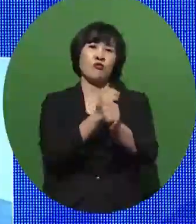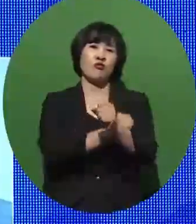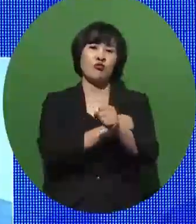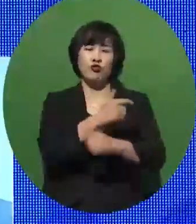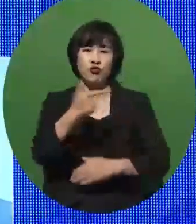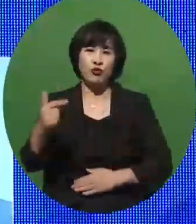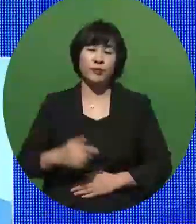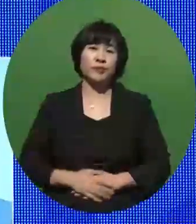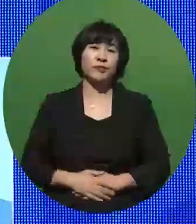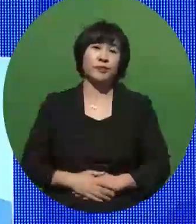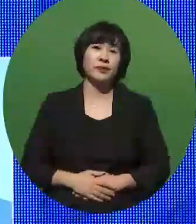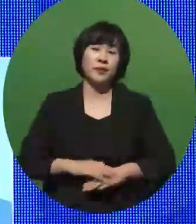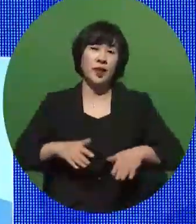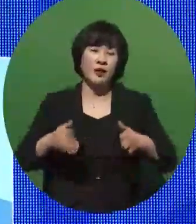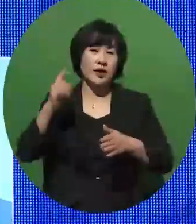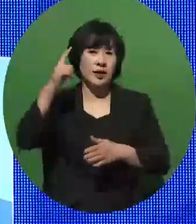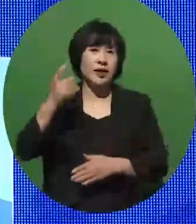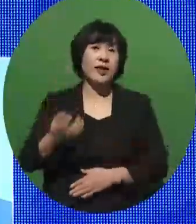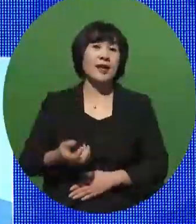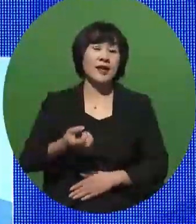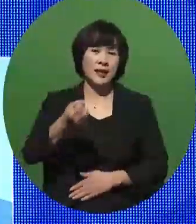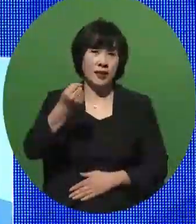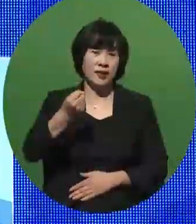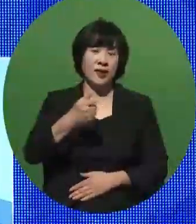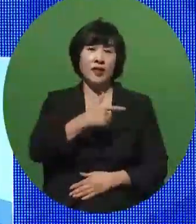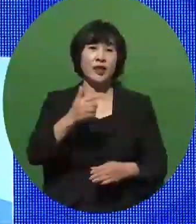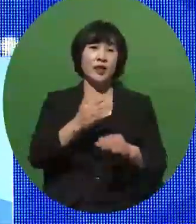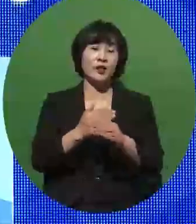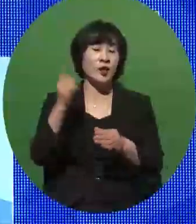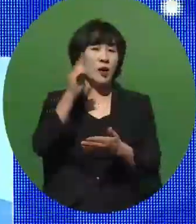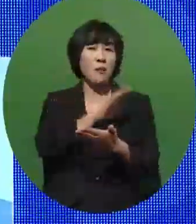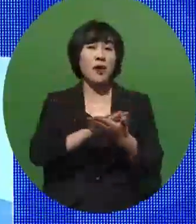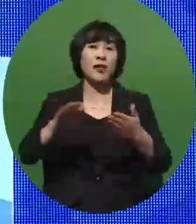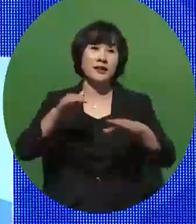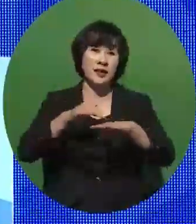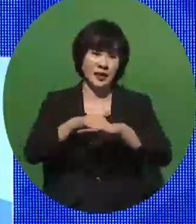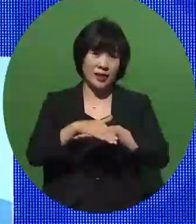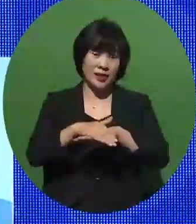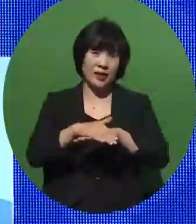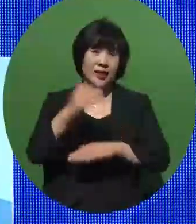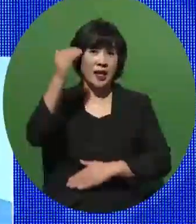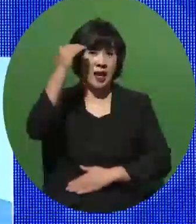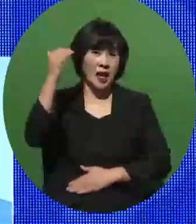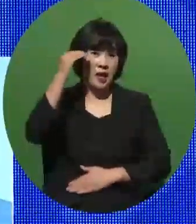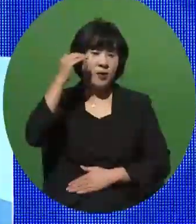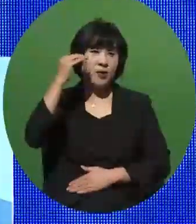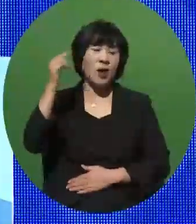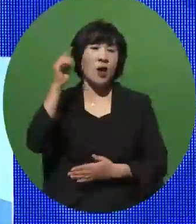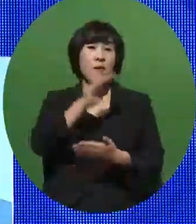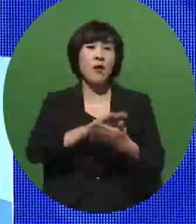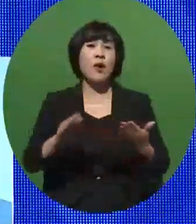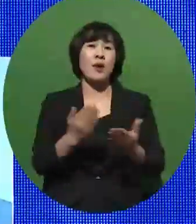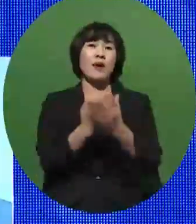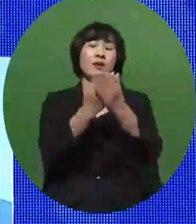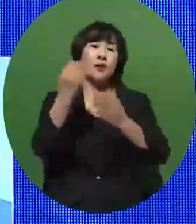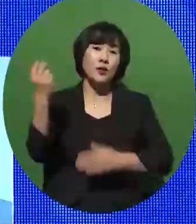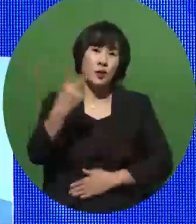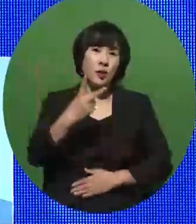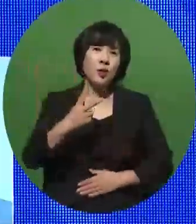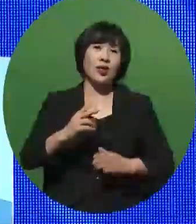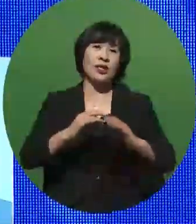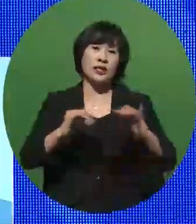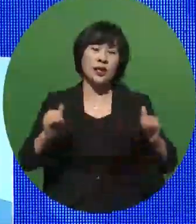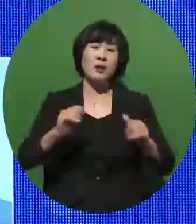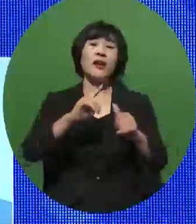made significant contributions to democratization in Asia, including supporting democracy in Myanmar and defending East